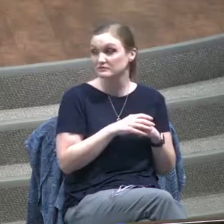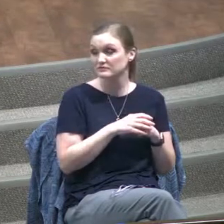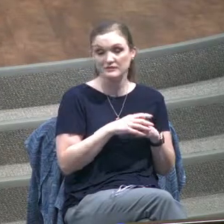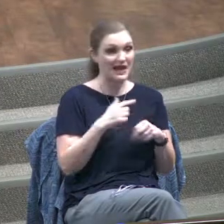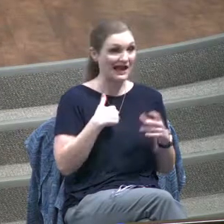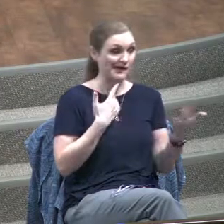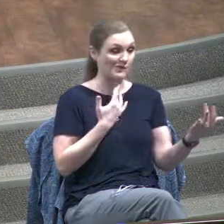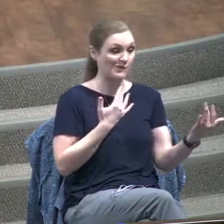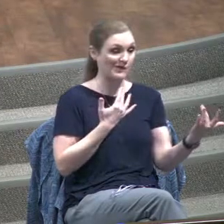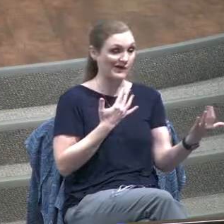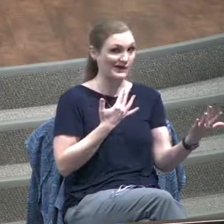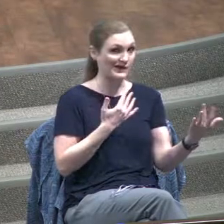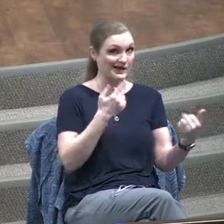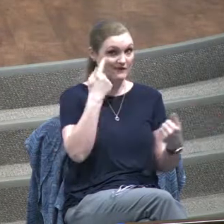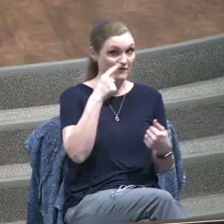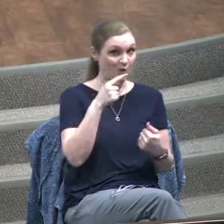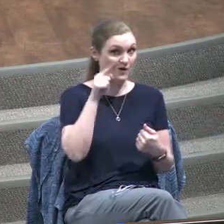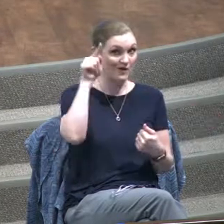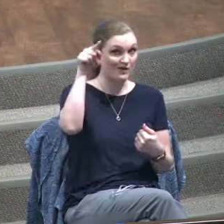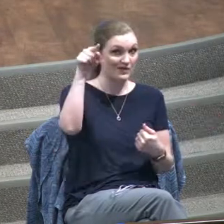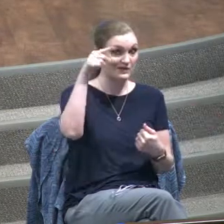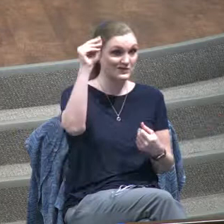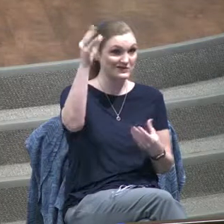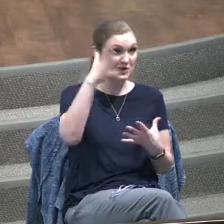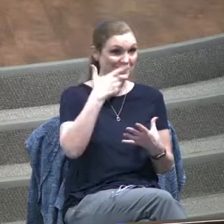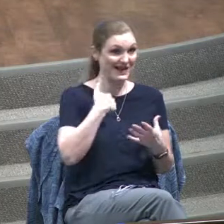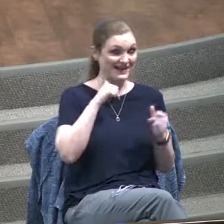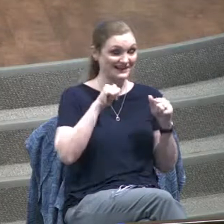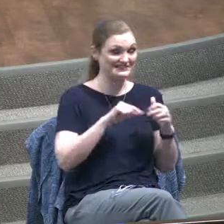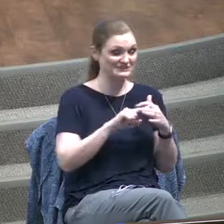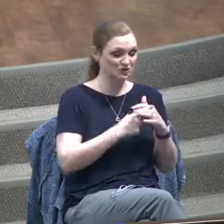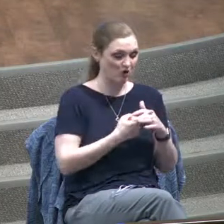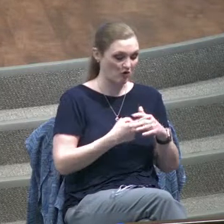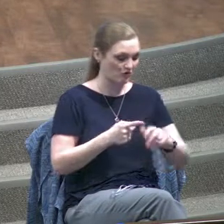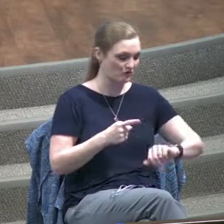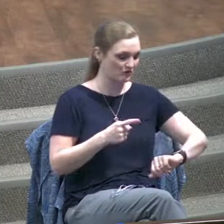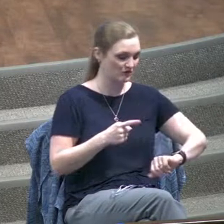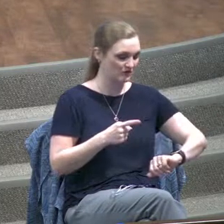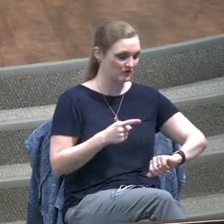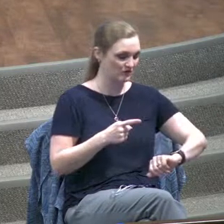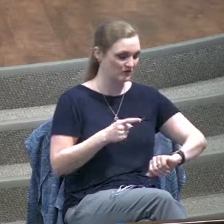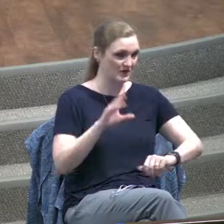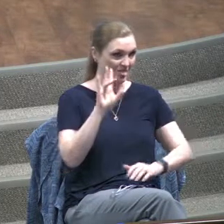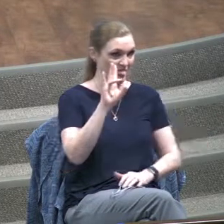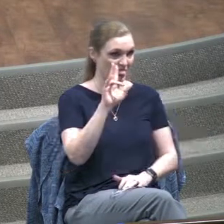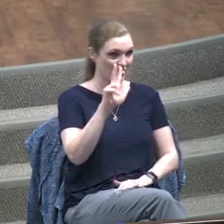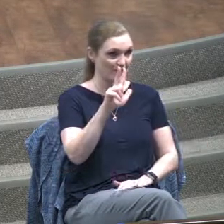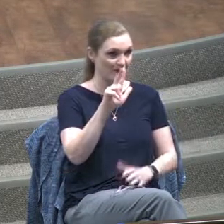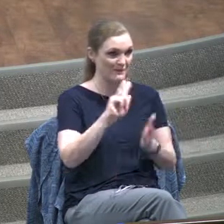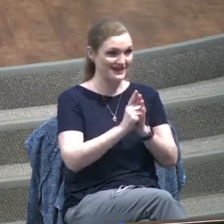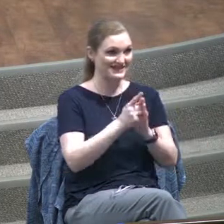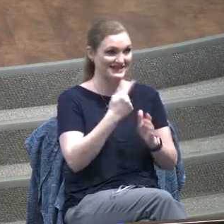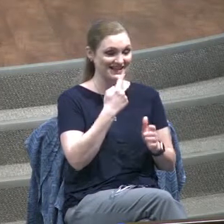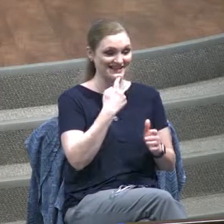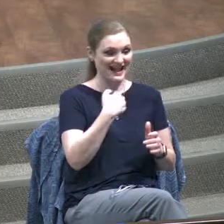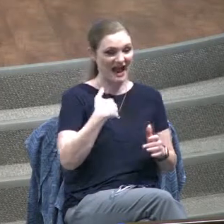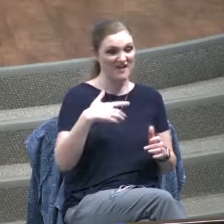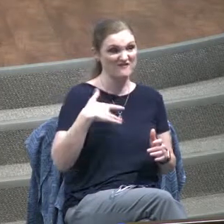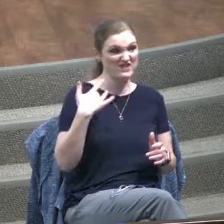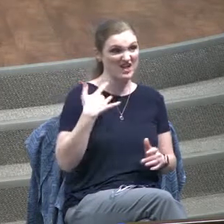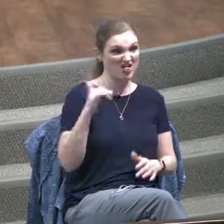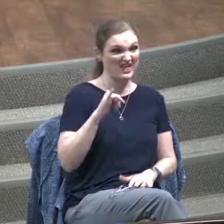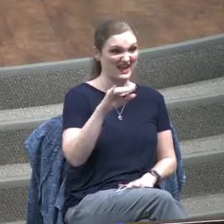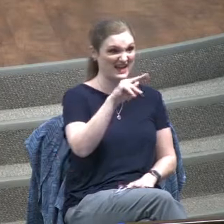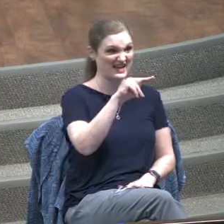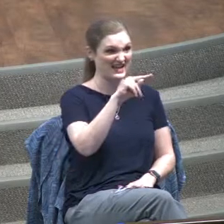I'm waiting for my man to give me the signal. I feel like NASA getting ready to blast